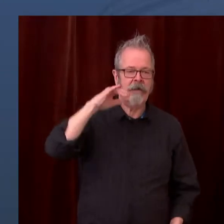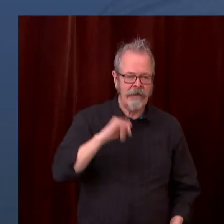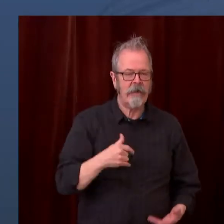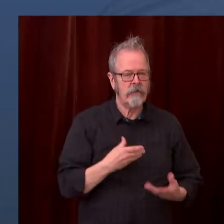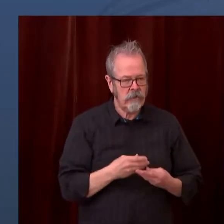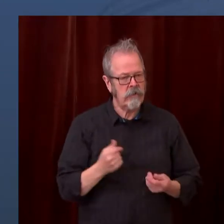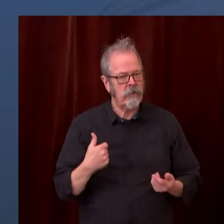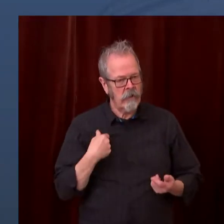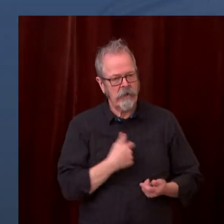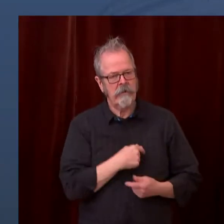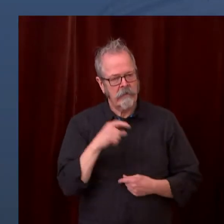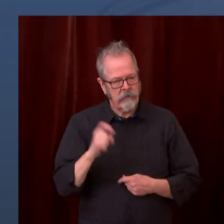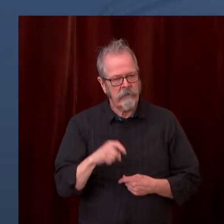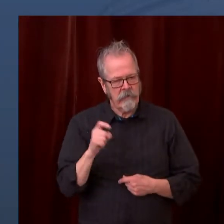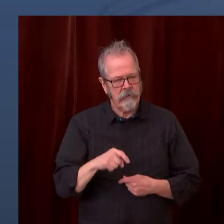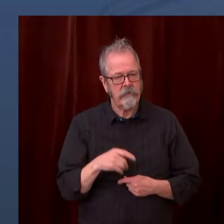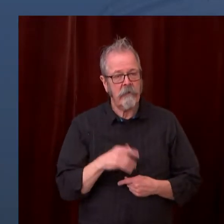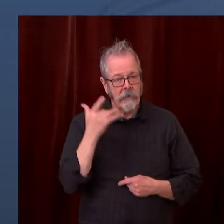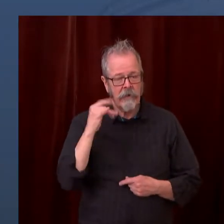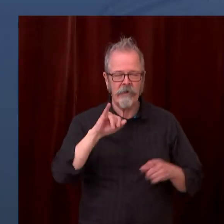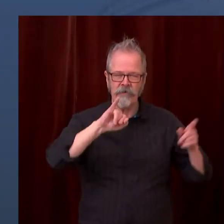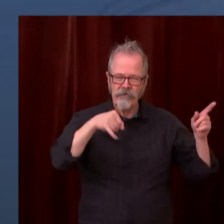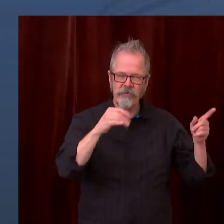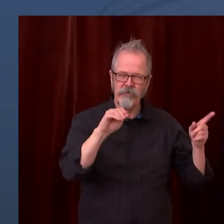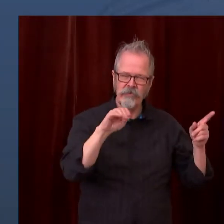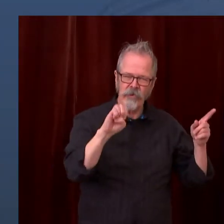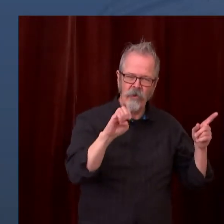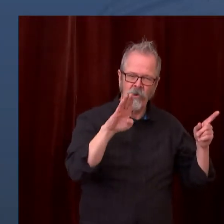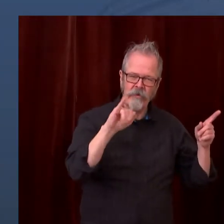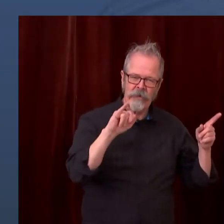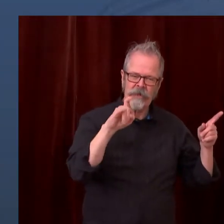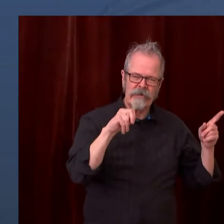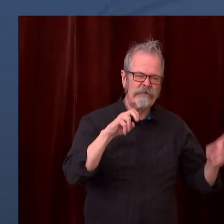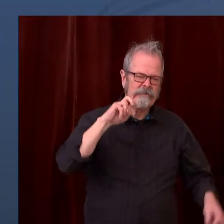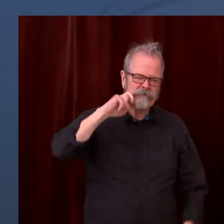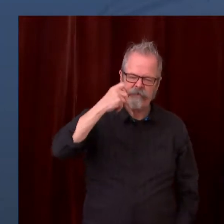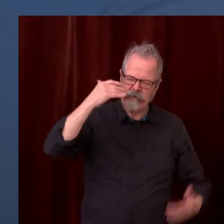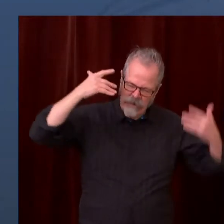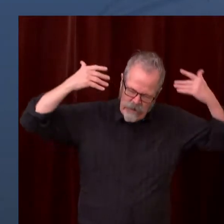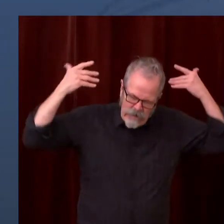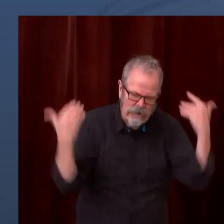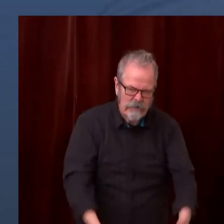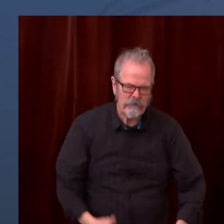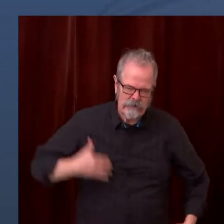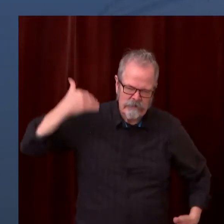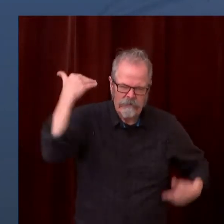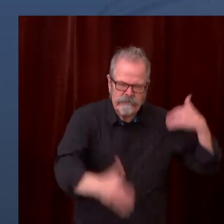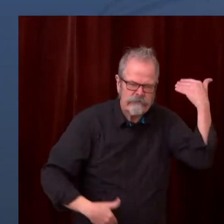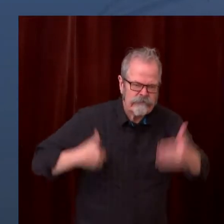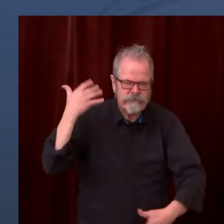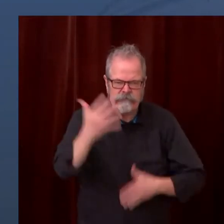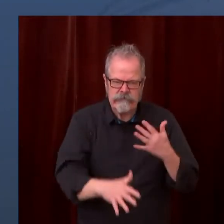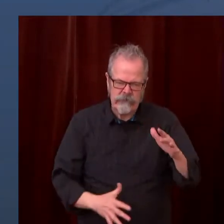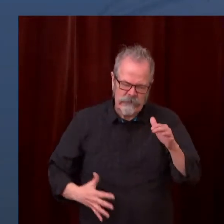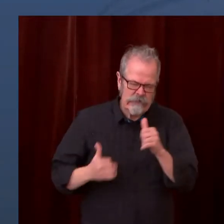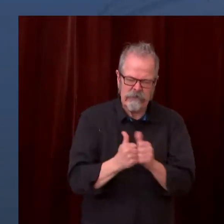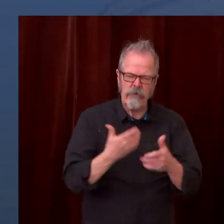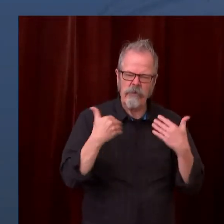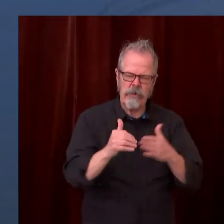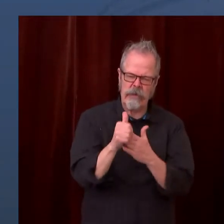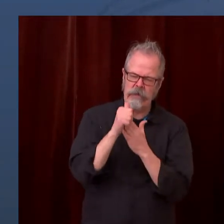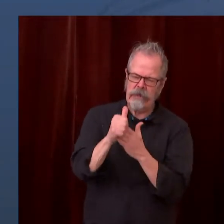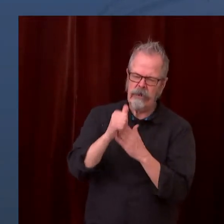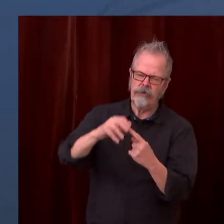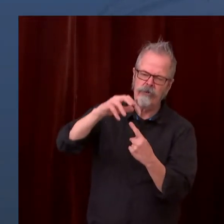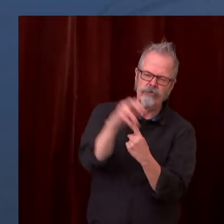had the gumption and the leadership capability and the basic competence to get more orders into these manufacturers.